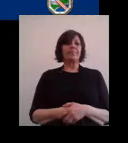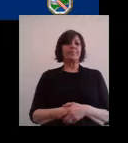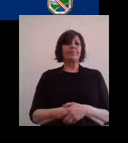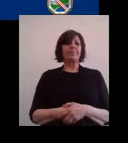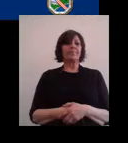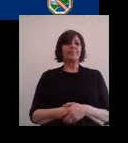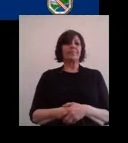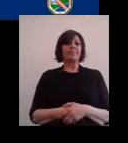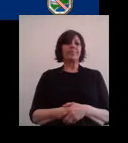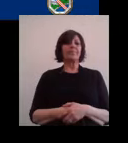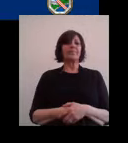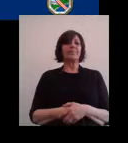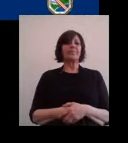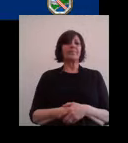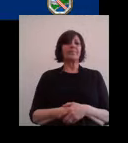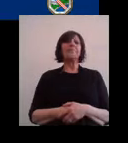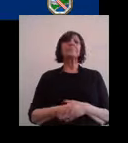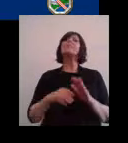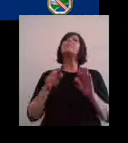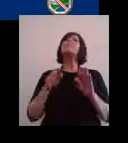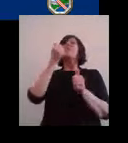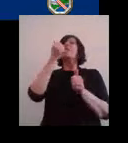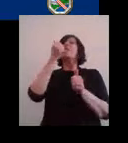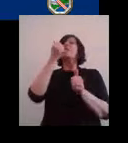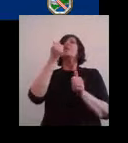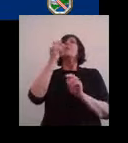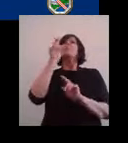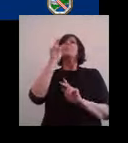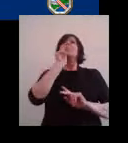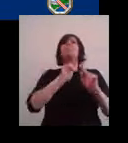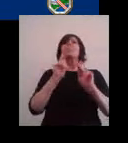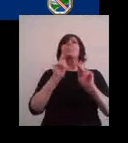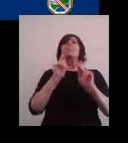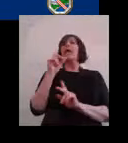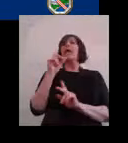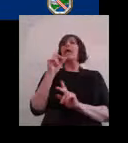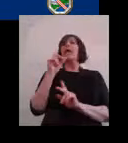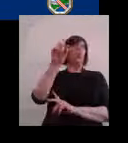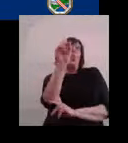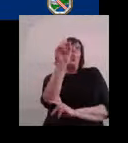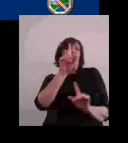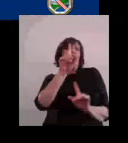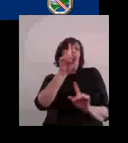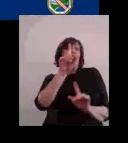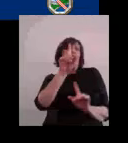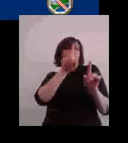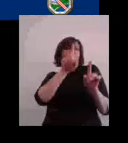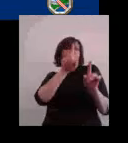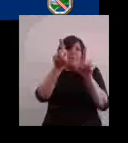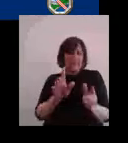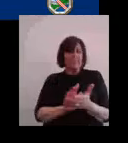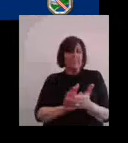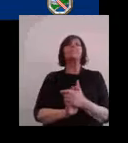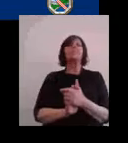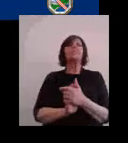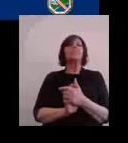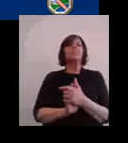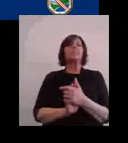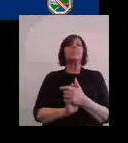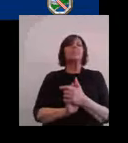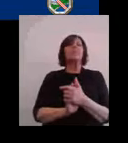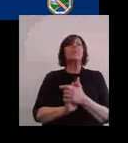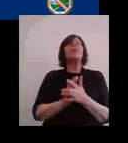So everybody, so people are asking, well, where do I go for testing? So those would be, so everybody who